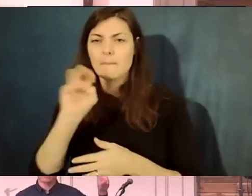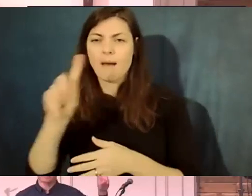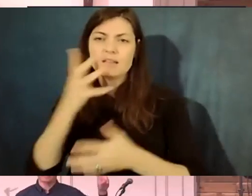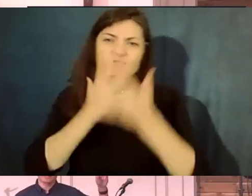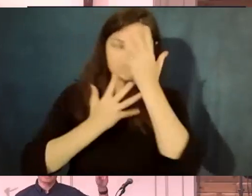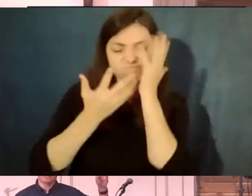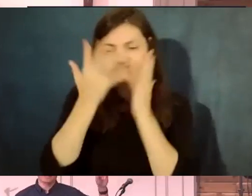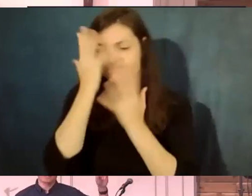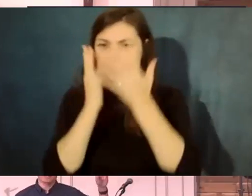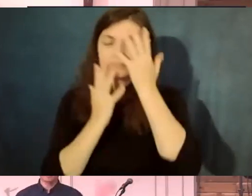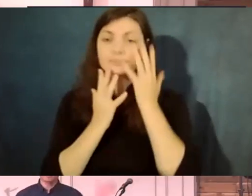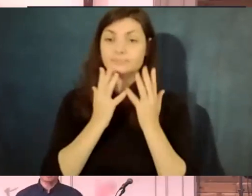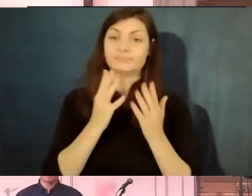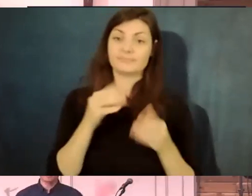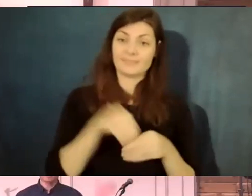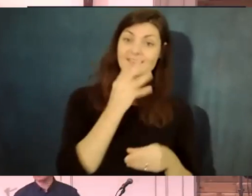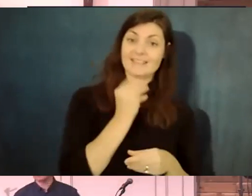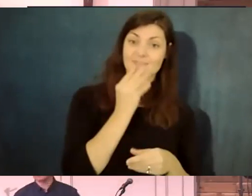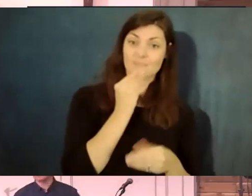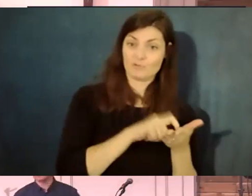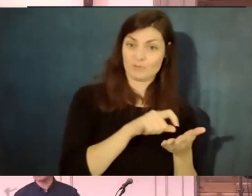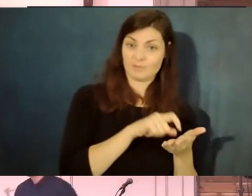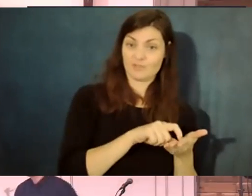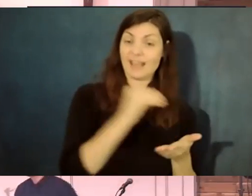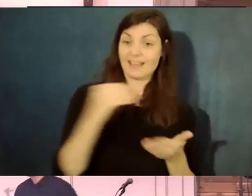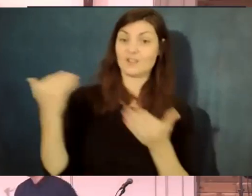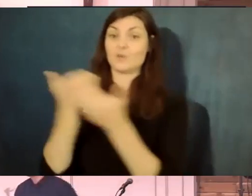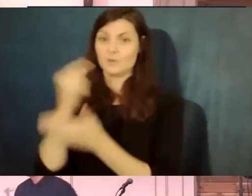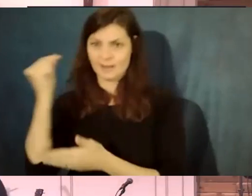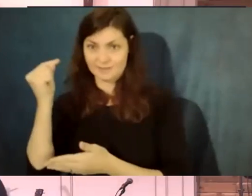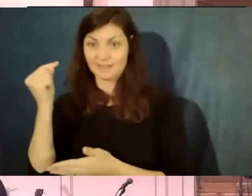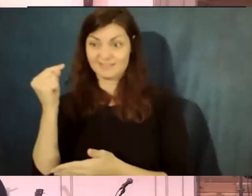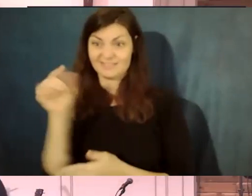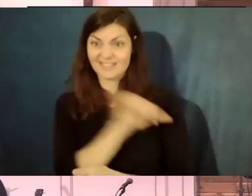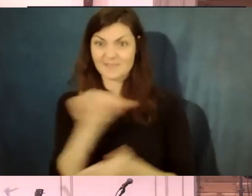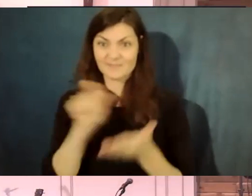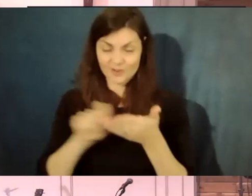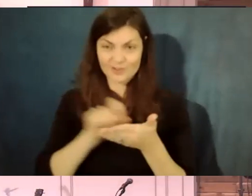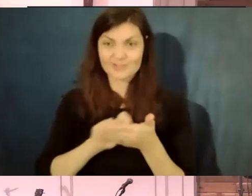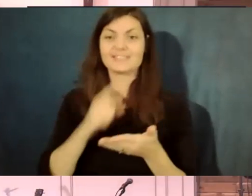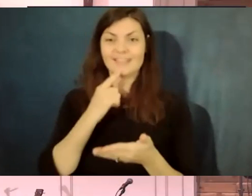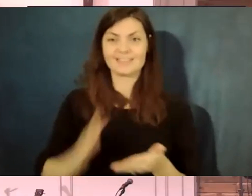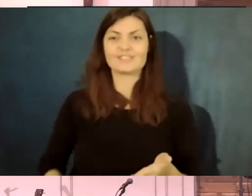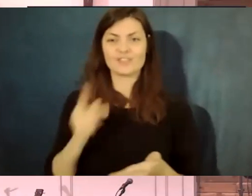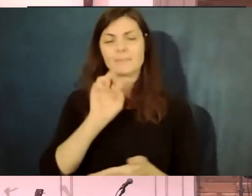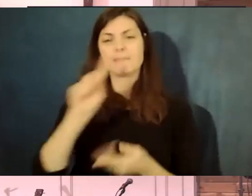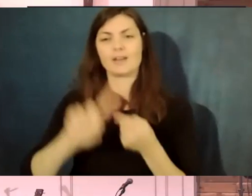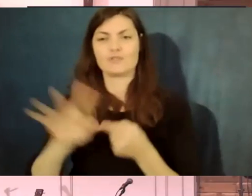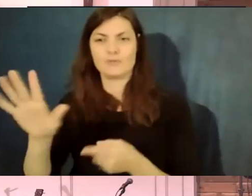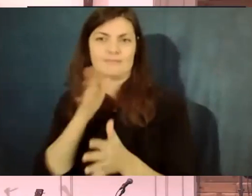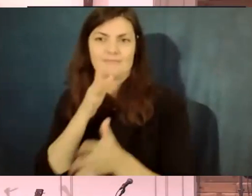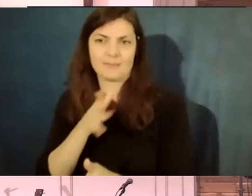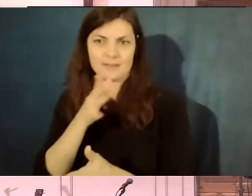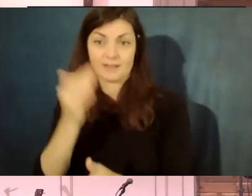is in the Hebrew scriptures and in the New Testament, just to make sure we know it's a dangerous thing. And I know from experience,